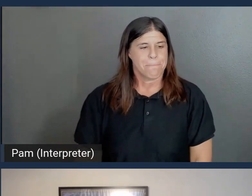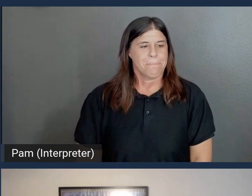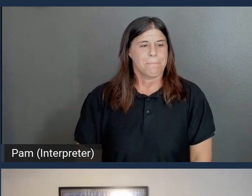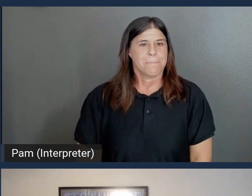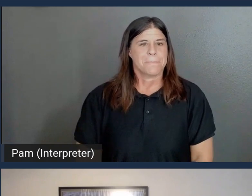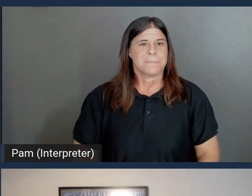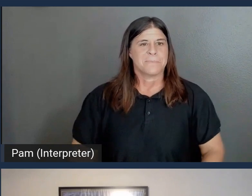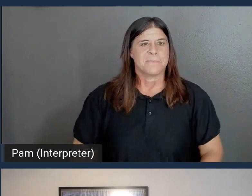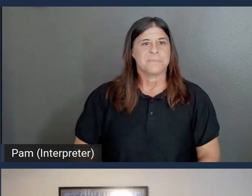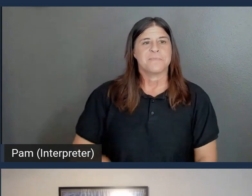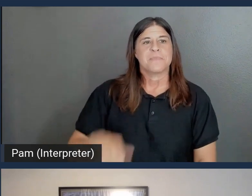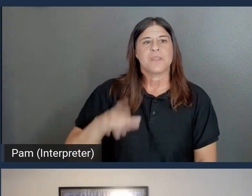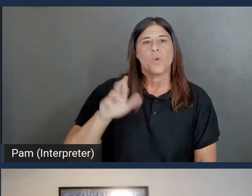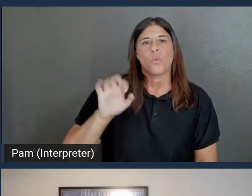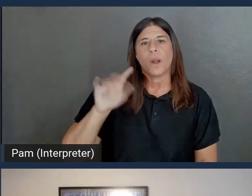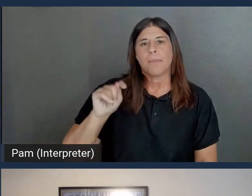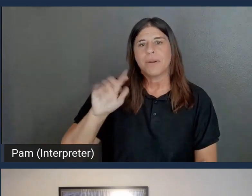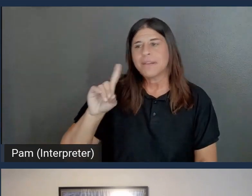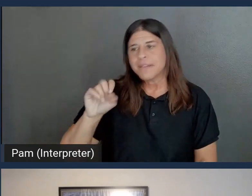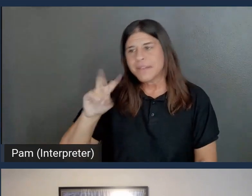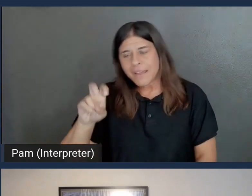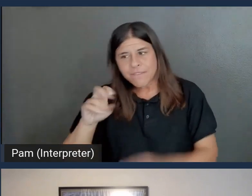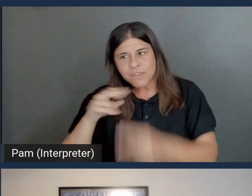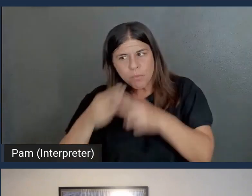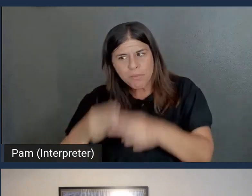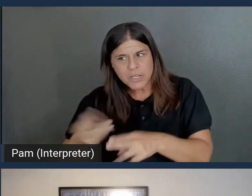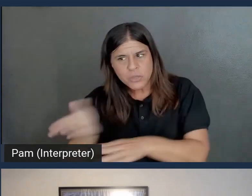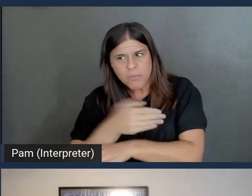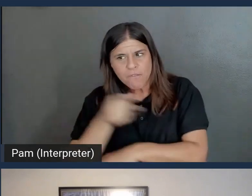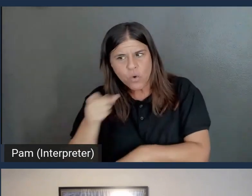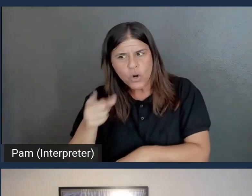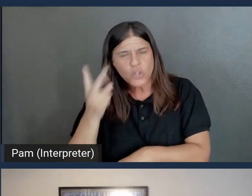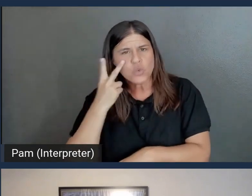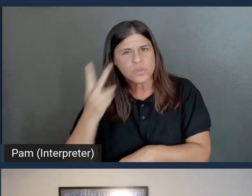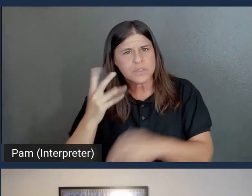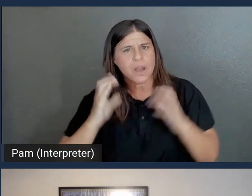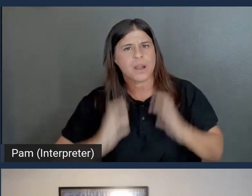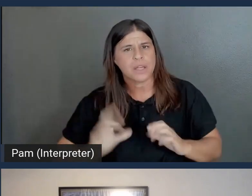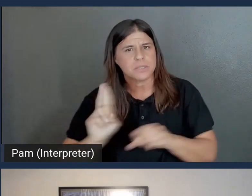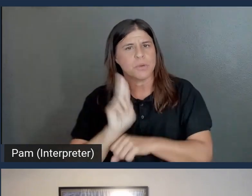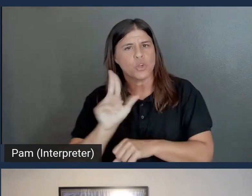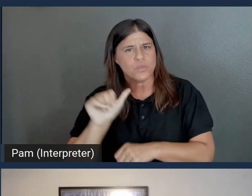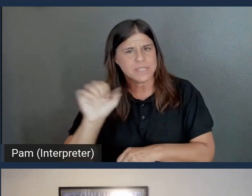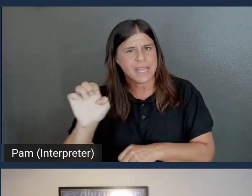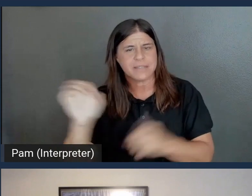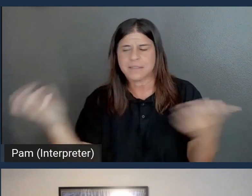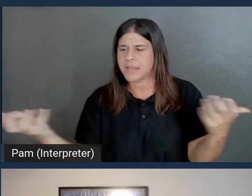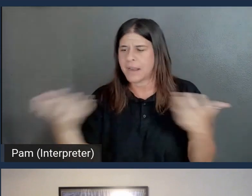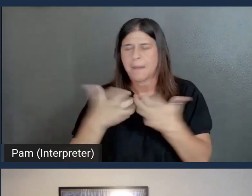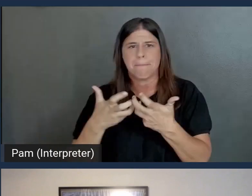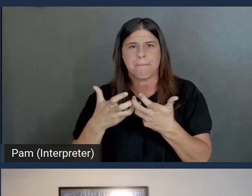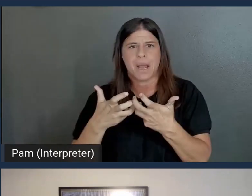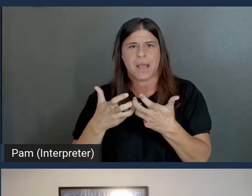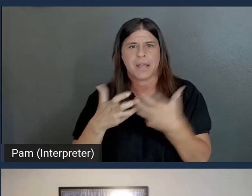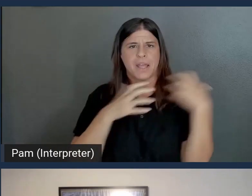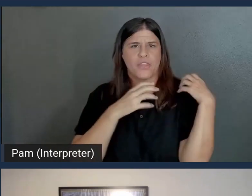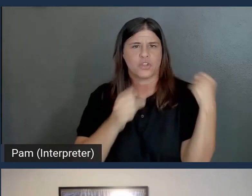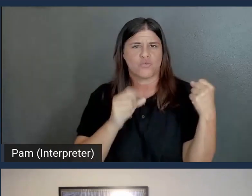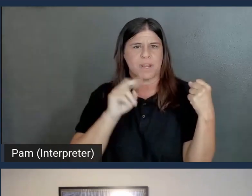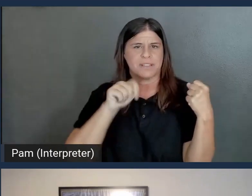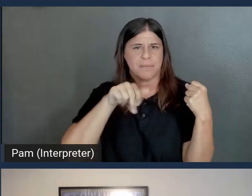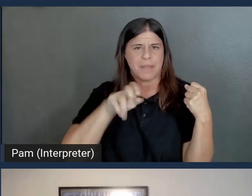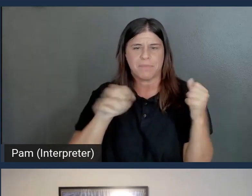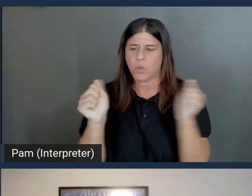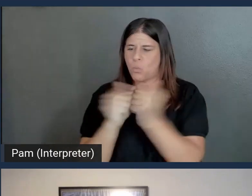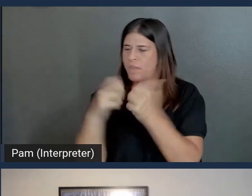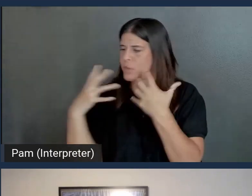Dave, you mentioned earlier that you saw customer use cases that combined the strengths of Neptune with the strengths